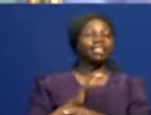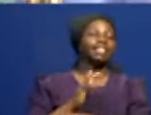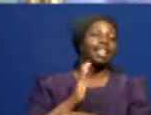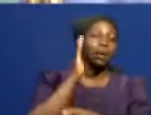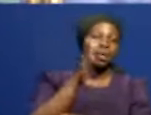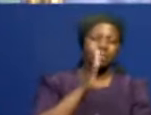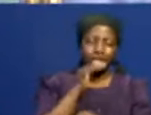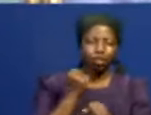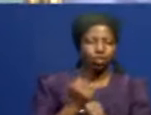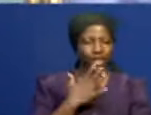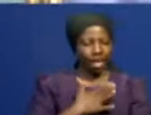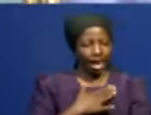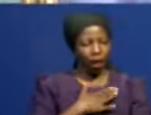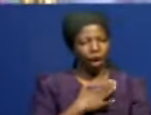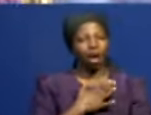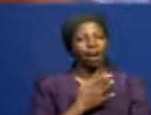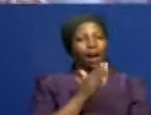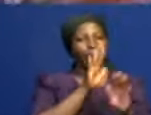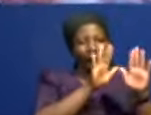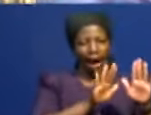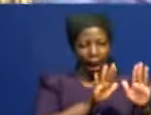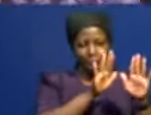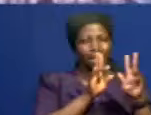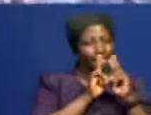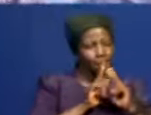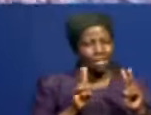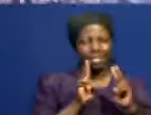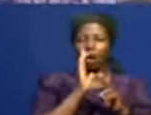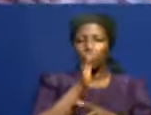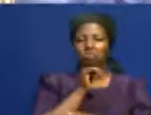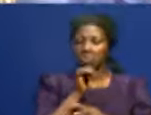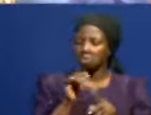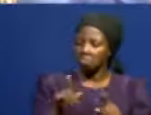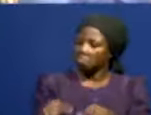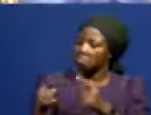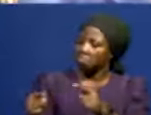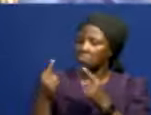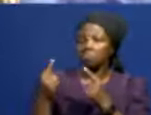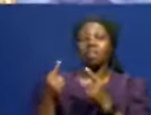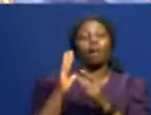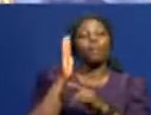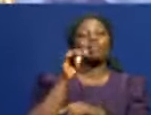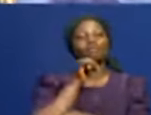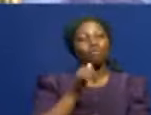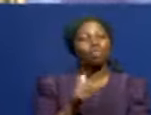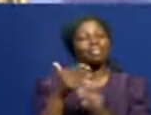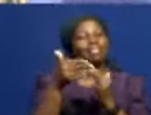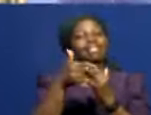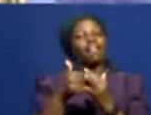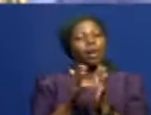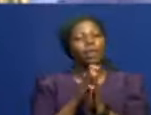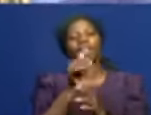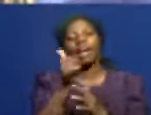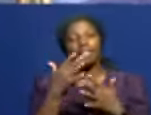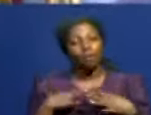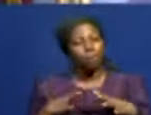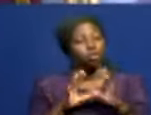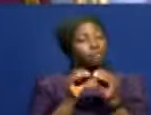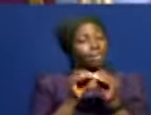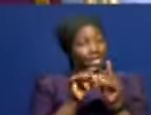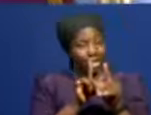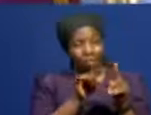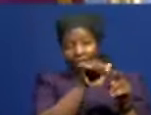tutakuwa tunafanya yetu kwa amani. Atutapiga mwingine, atutafuruga mkutano ya wengine, na wengine